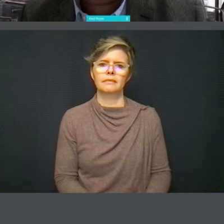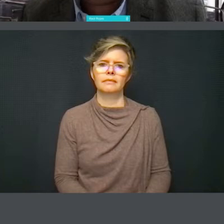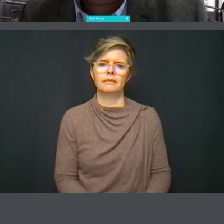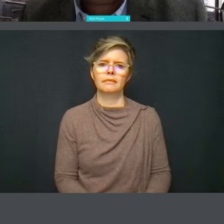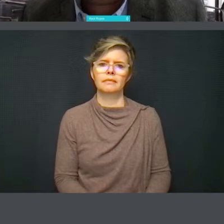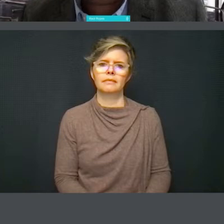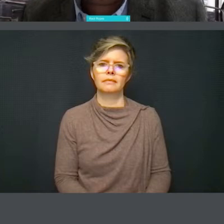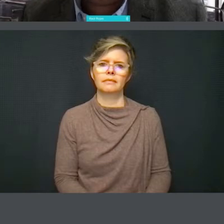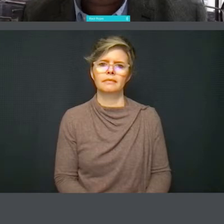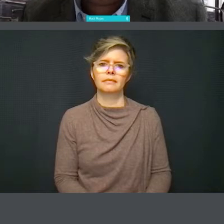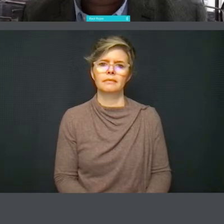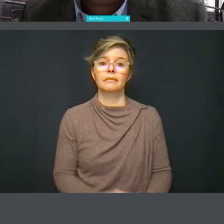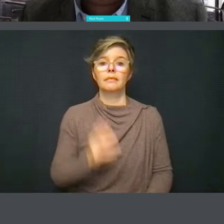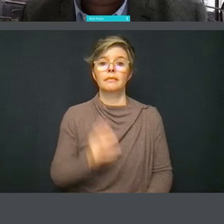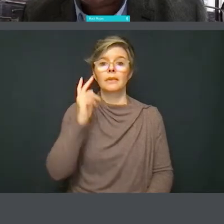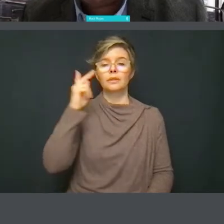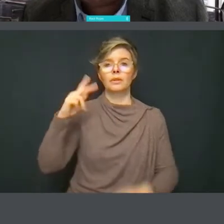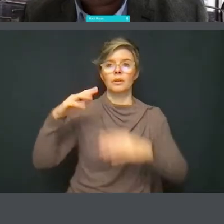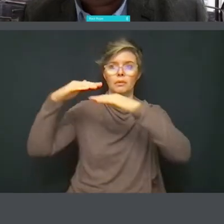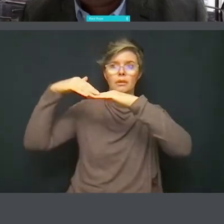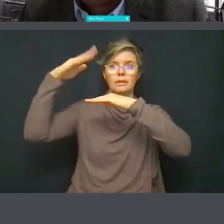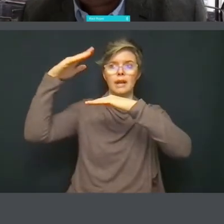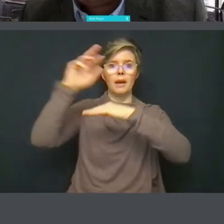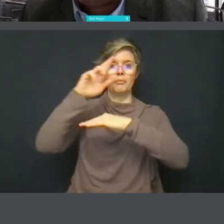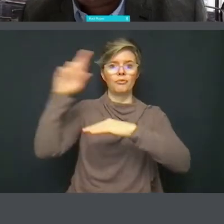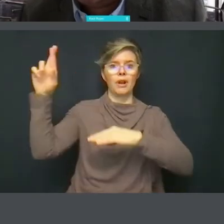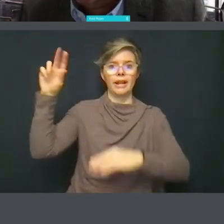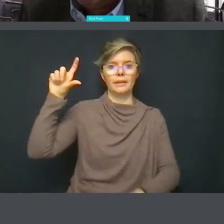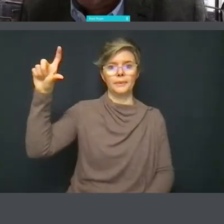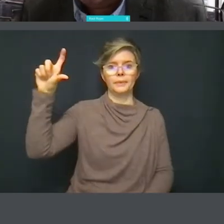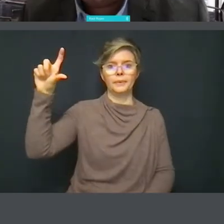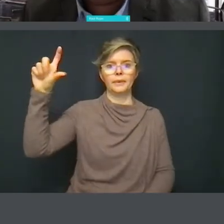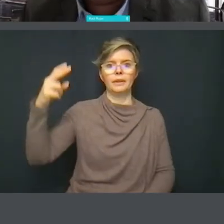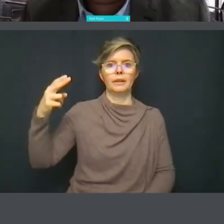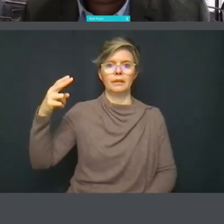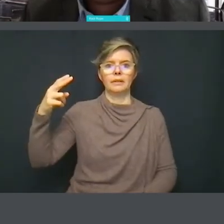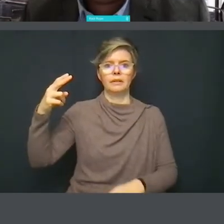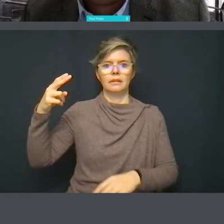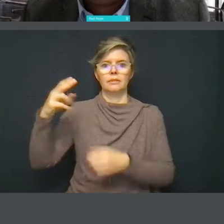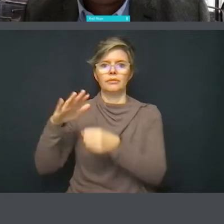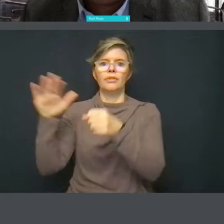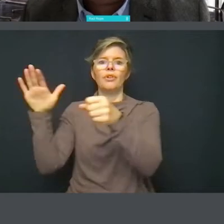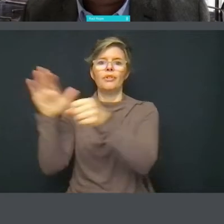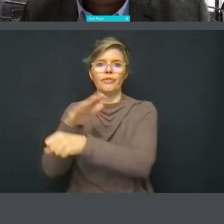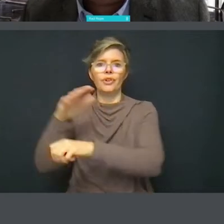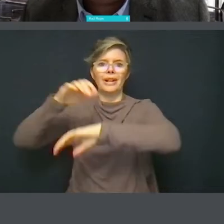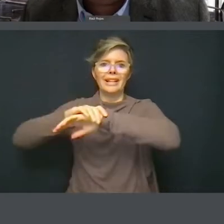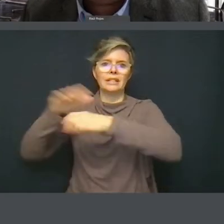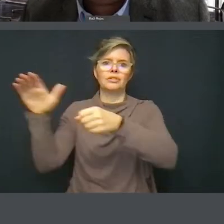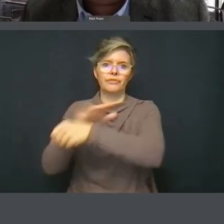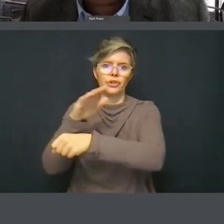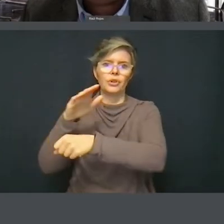of on this quadrant, right? They're kind of high, and we could say high English, high Spanish, just as an example.